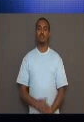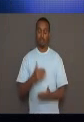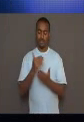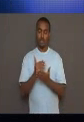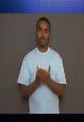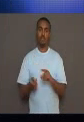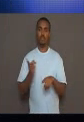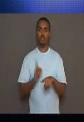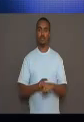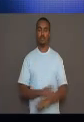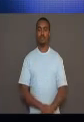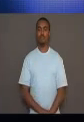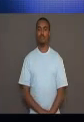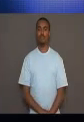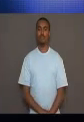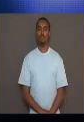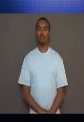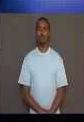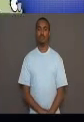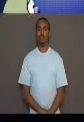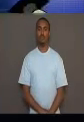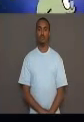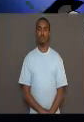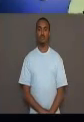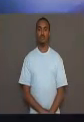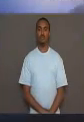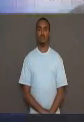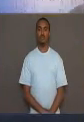Let's get back to our lesson.